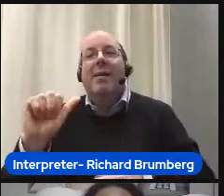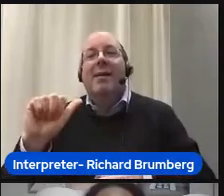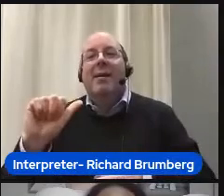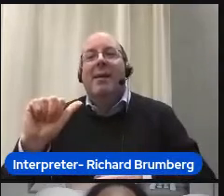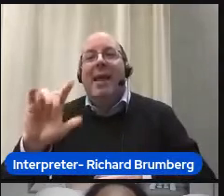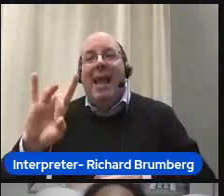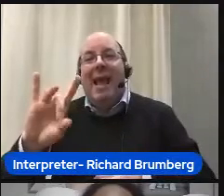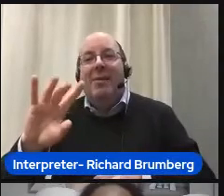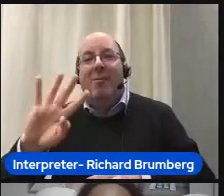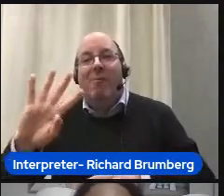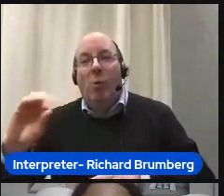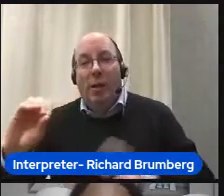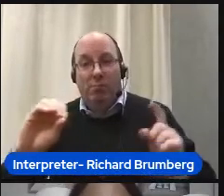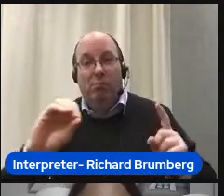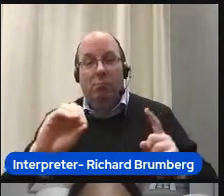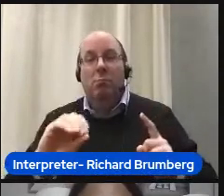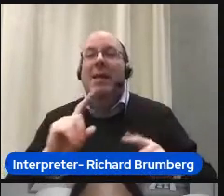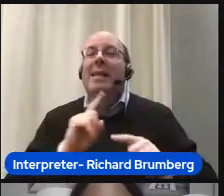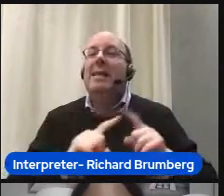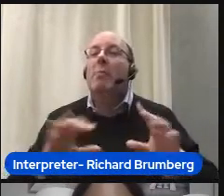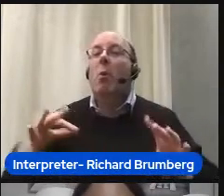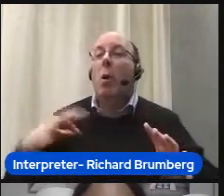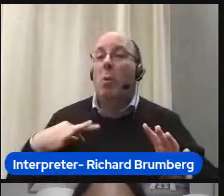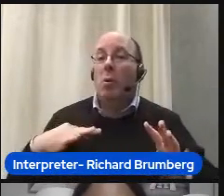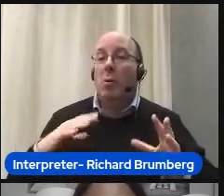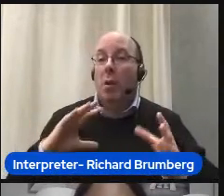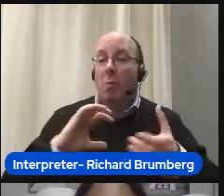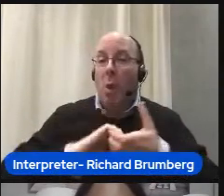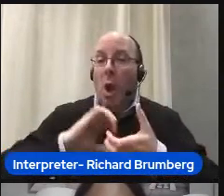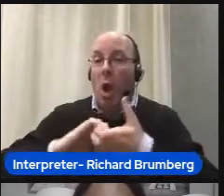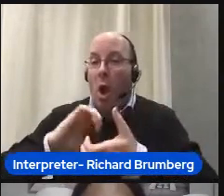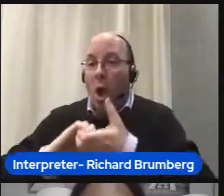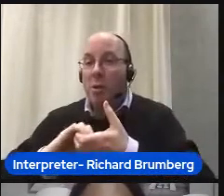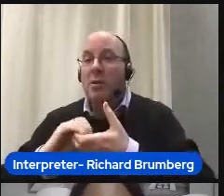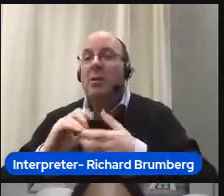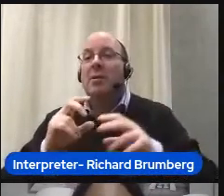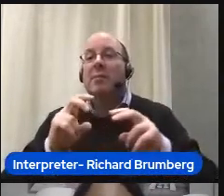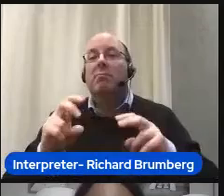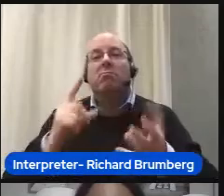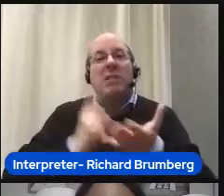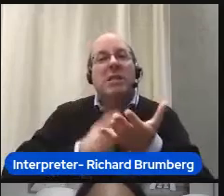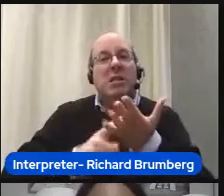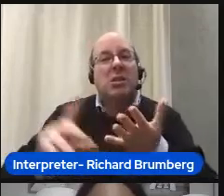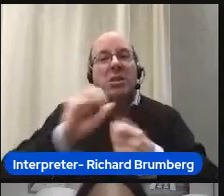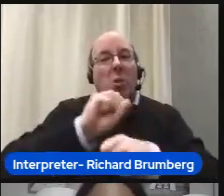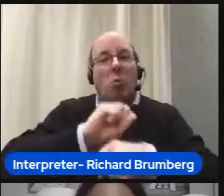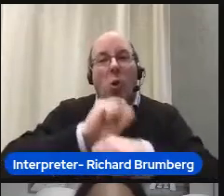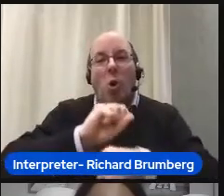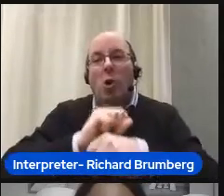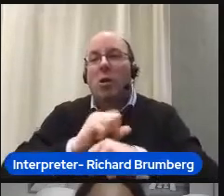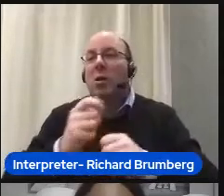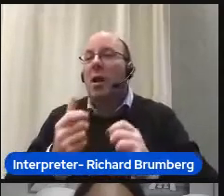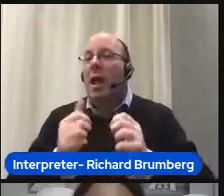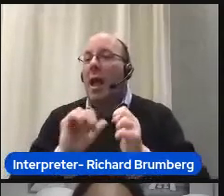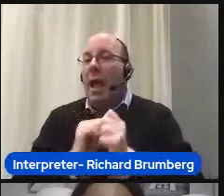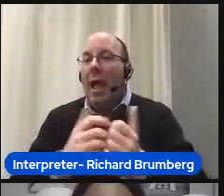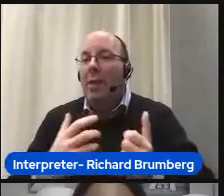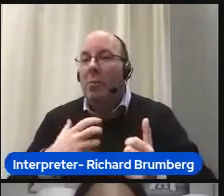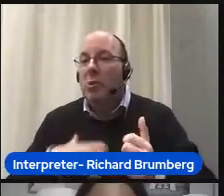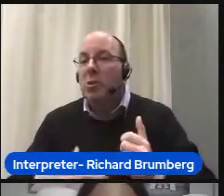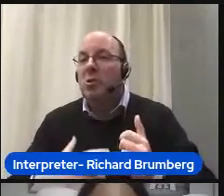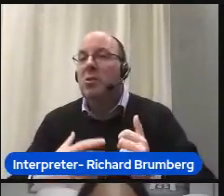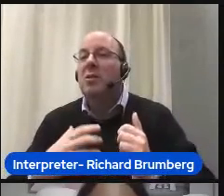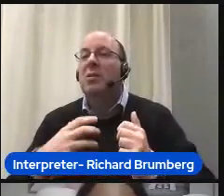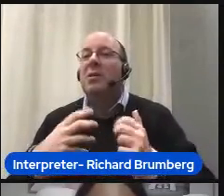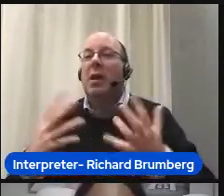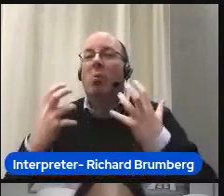it's comprised of many representatives from tonight's partners to discuss the work that they're hoping to do and how they wish